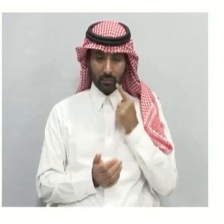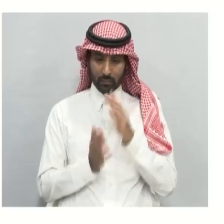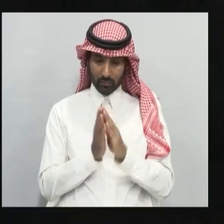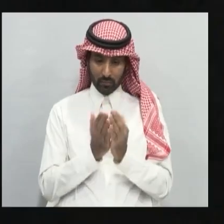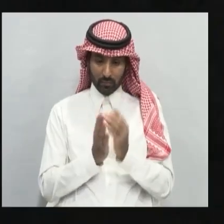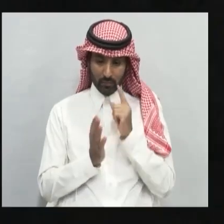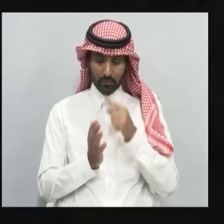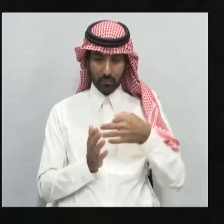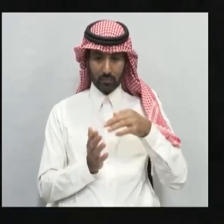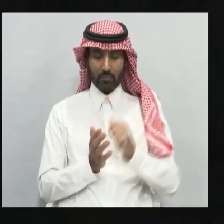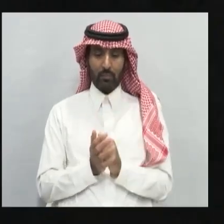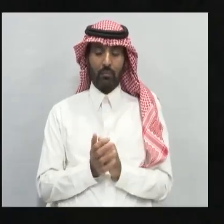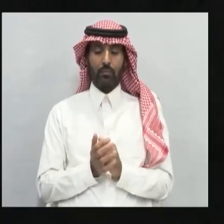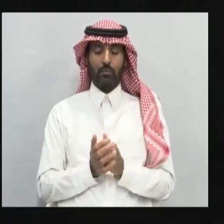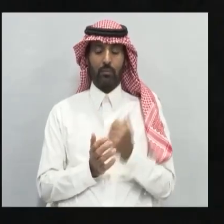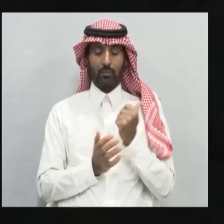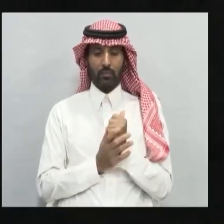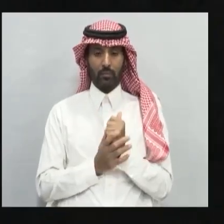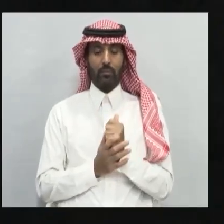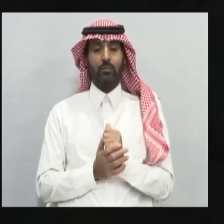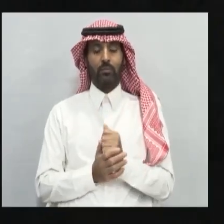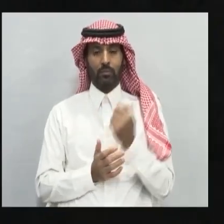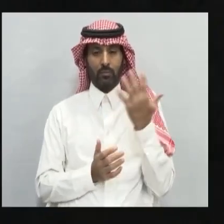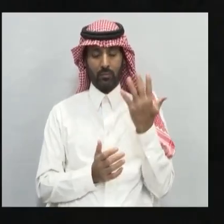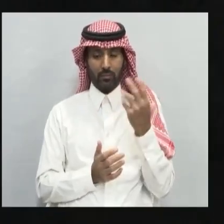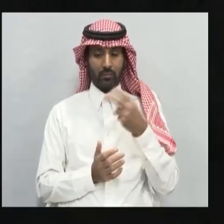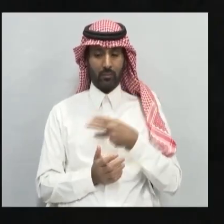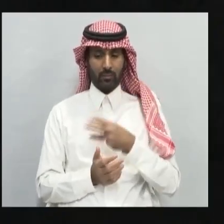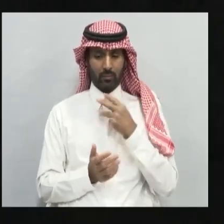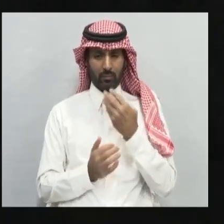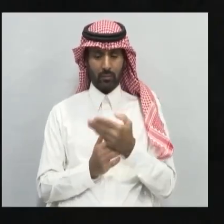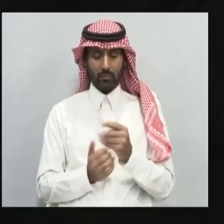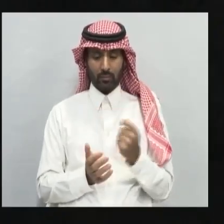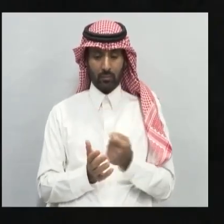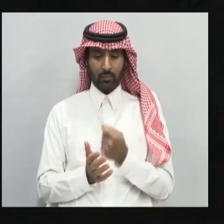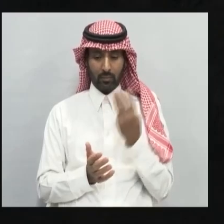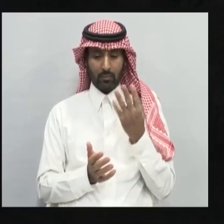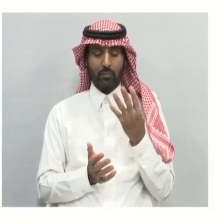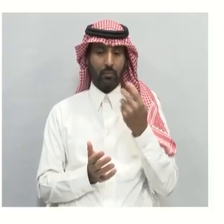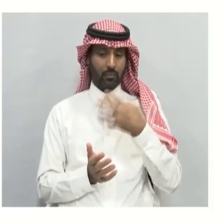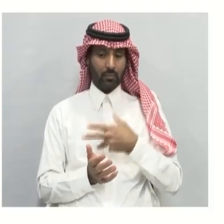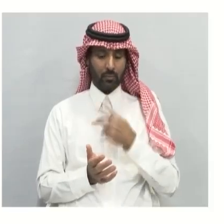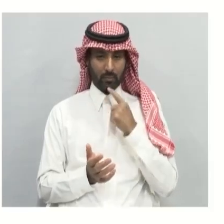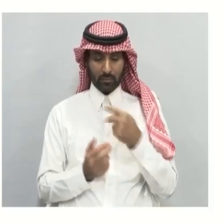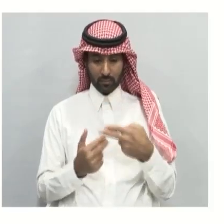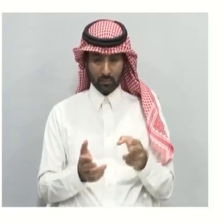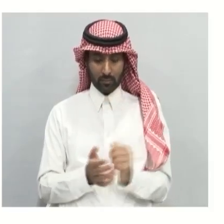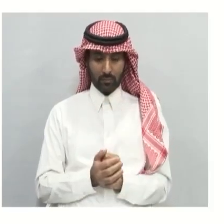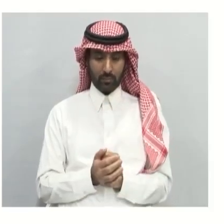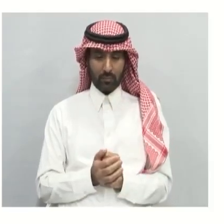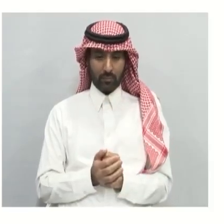books, page 34 and 35, a sheet of paper and a pen to take down your notes. So let's get